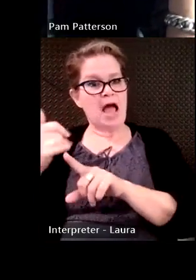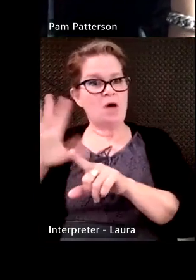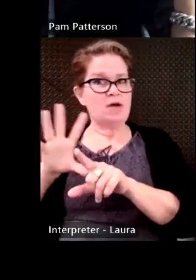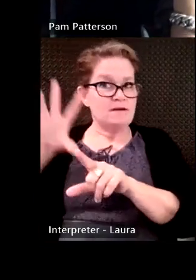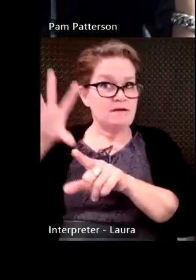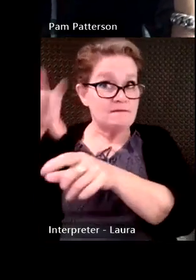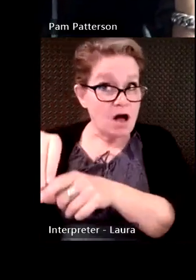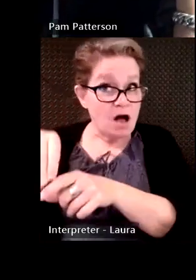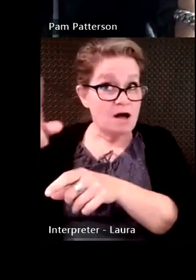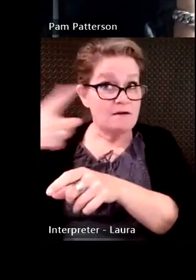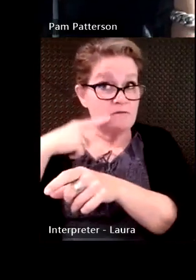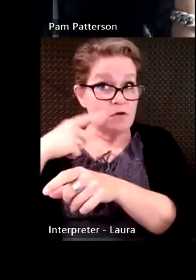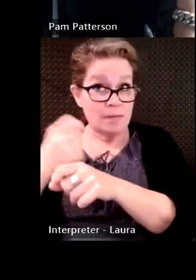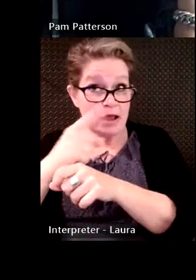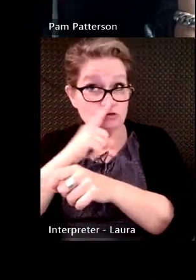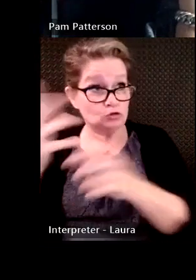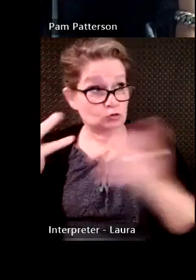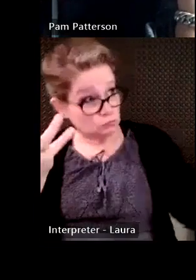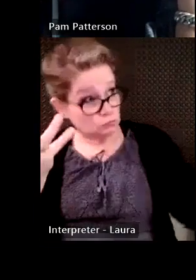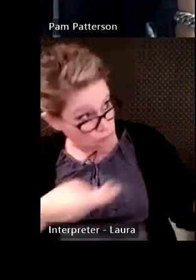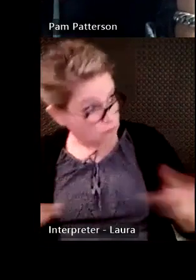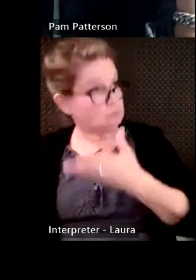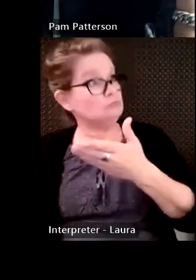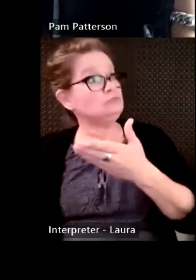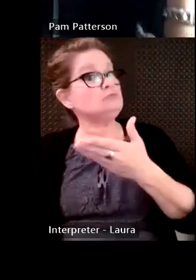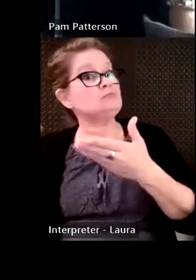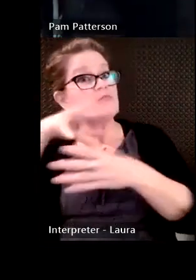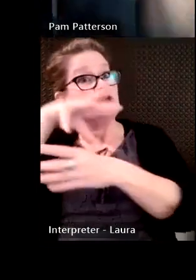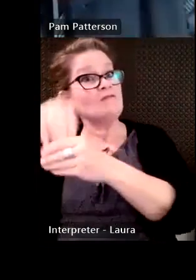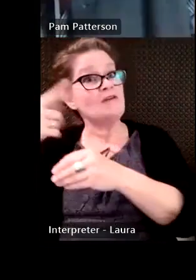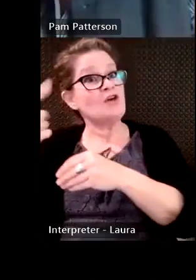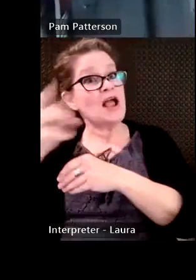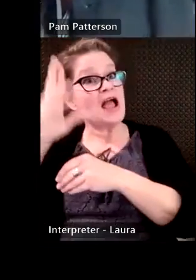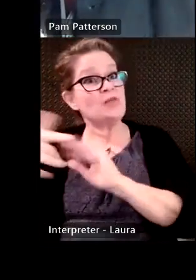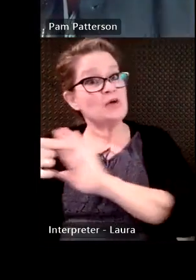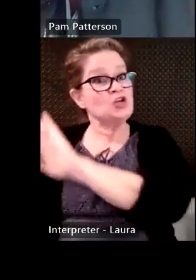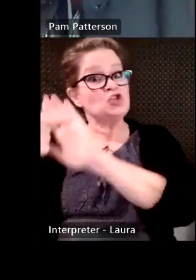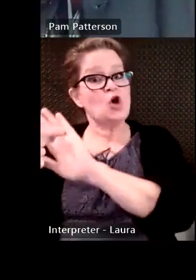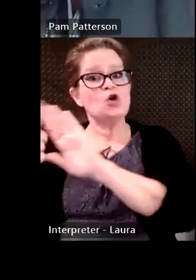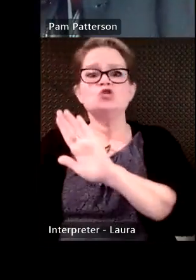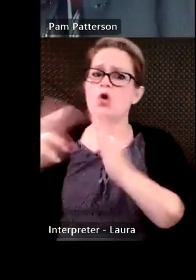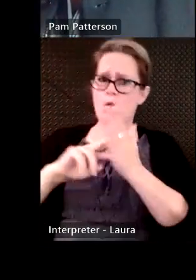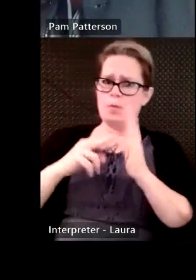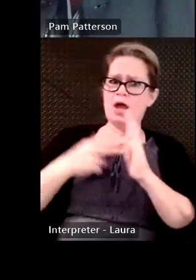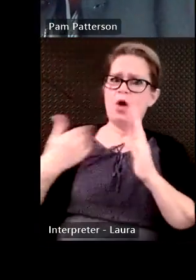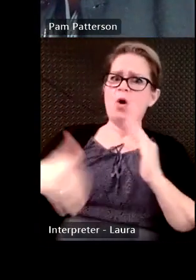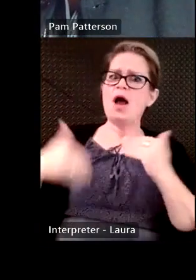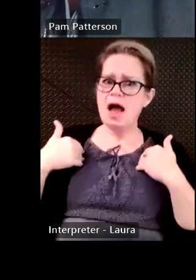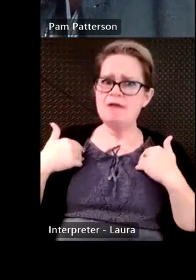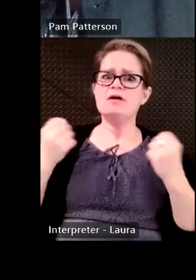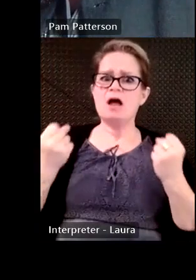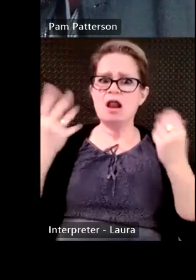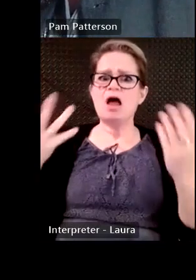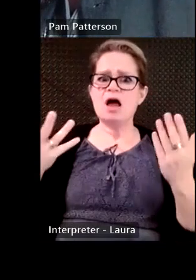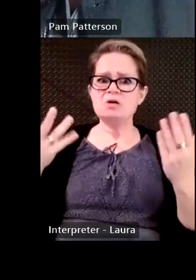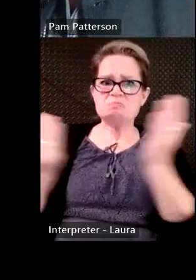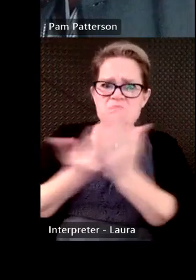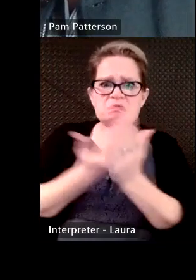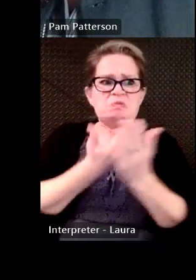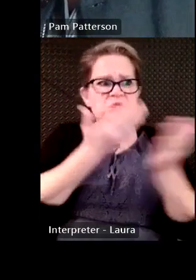stuff that's going on here at OCAD. So I want to share with you, almost in